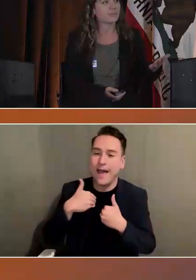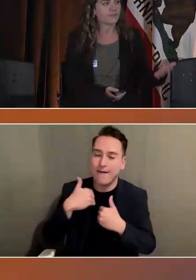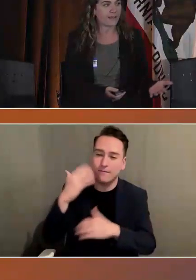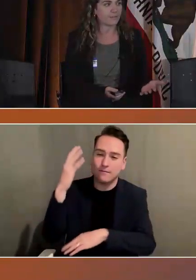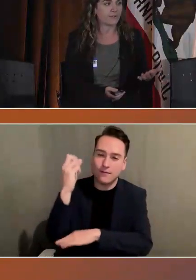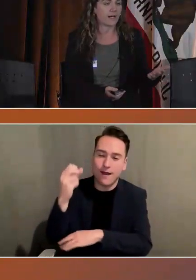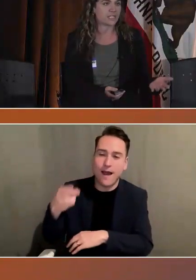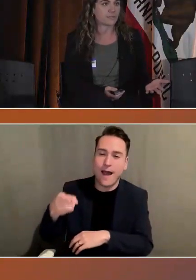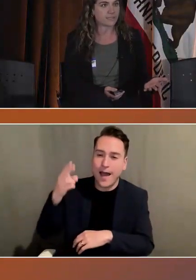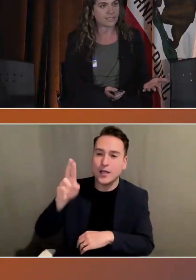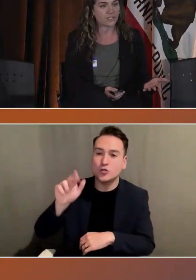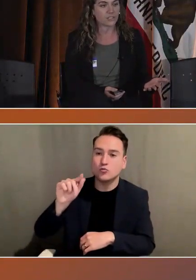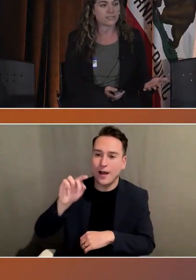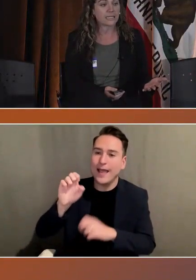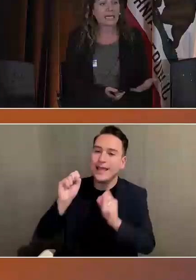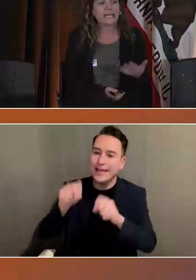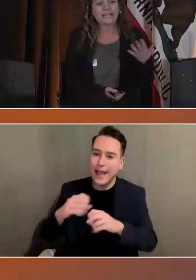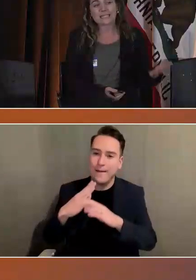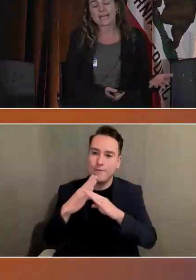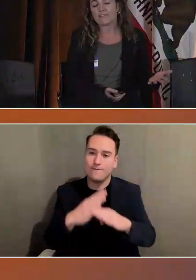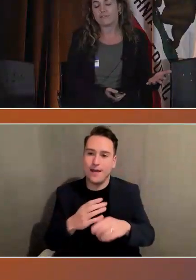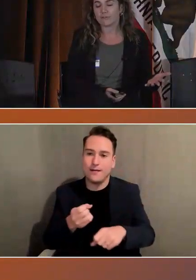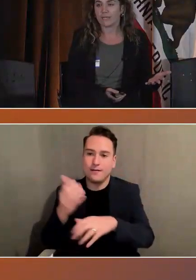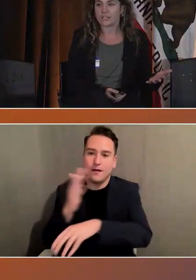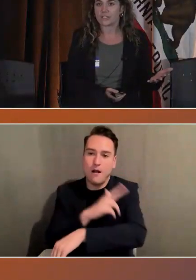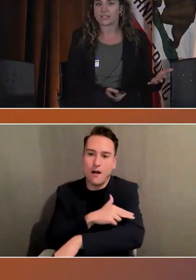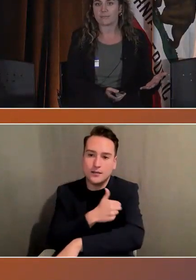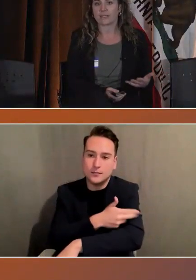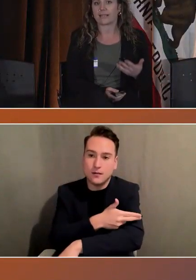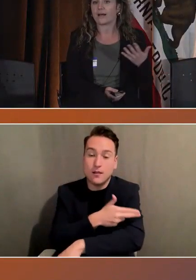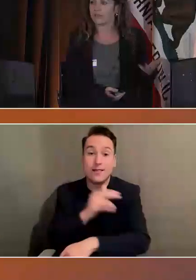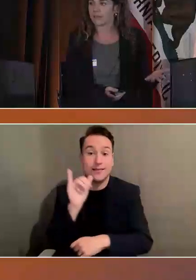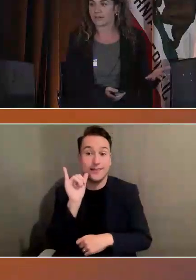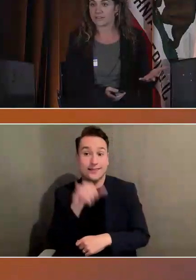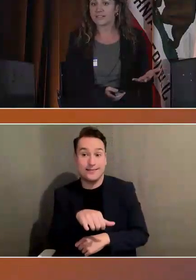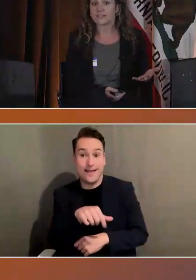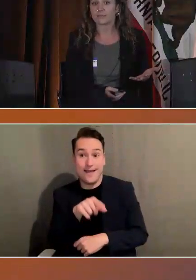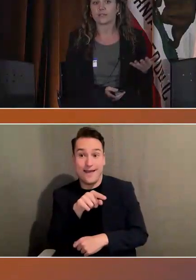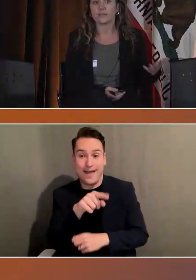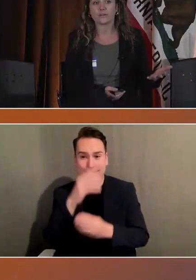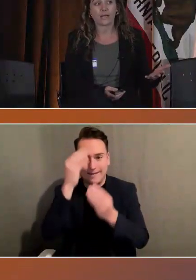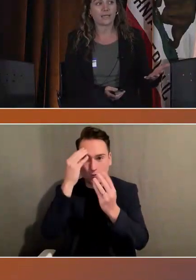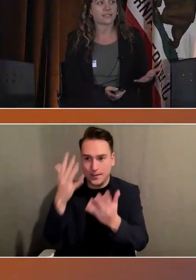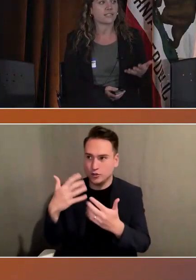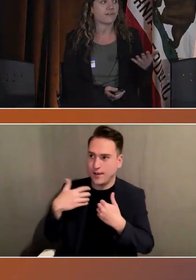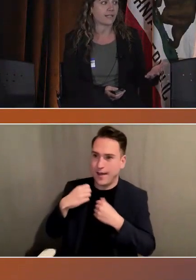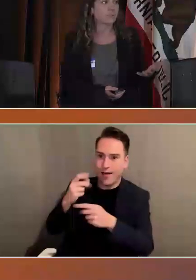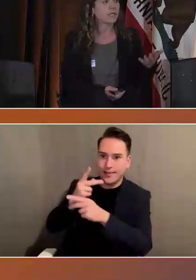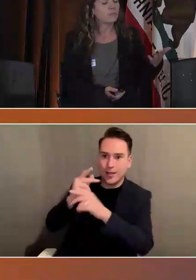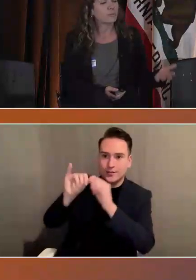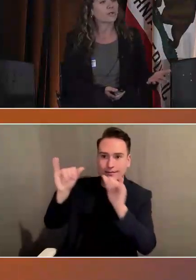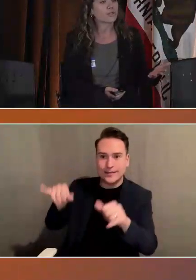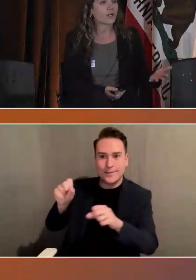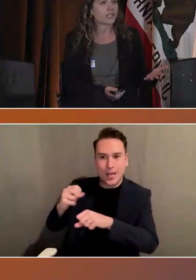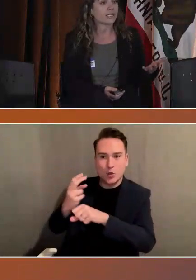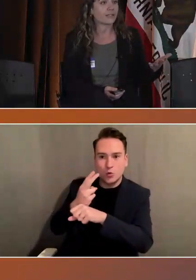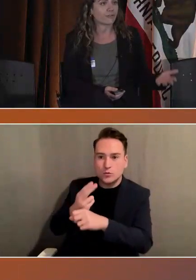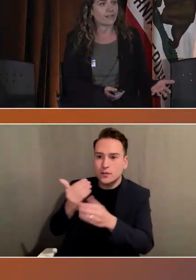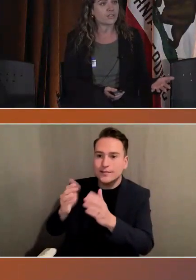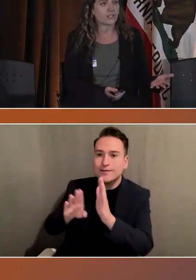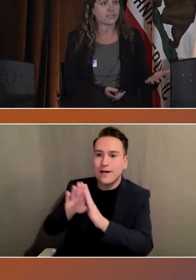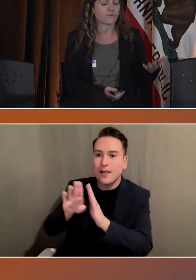potentially preventable hospitalizations. This kind of information is something that the healthcare system can utilize to develop more